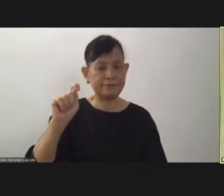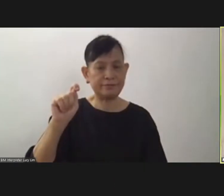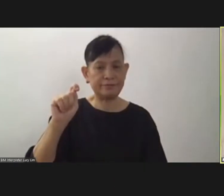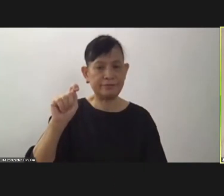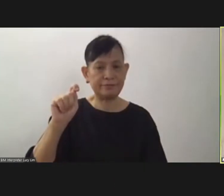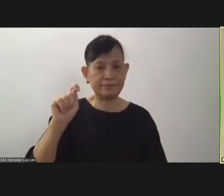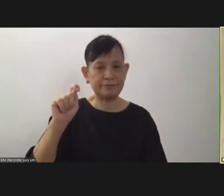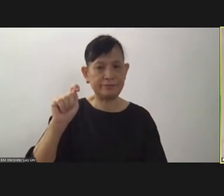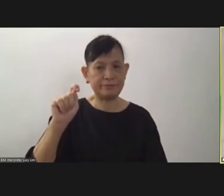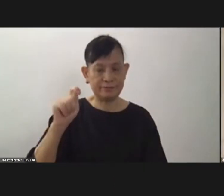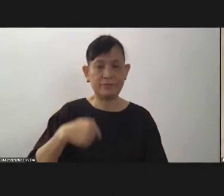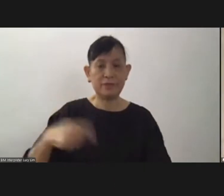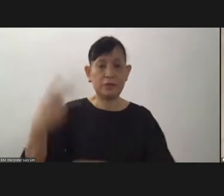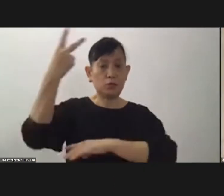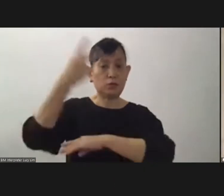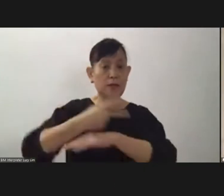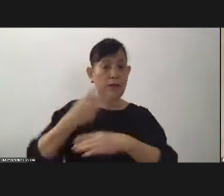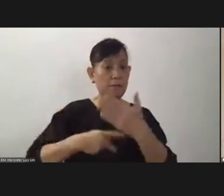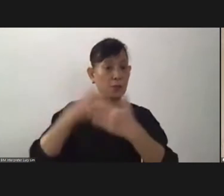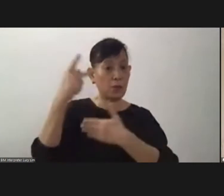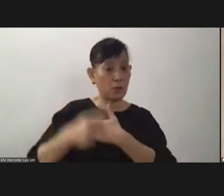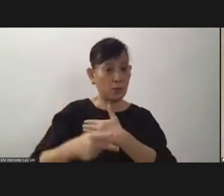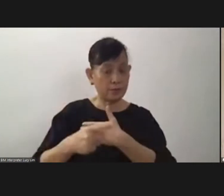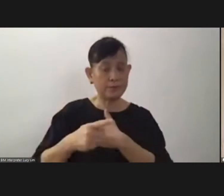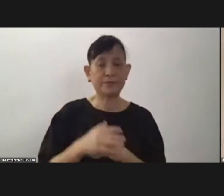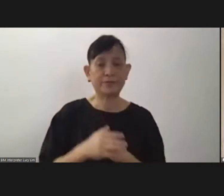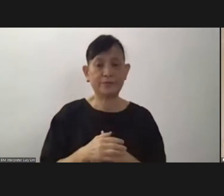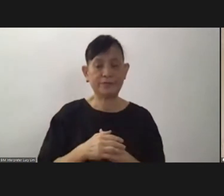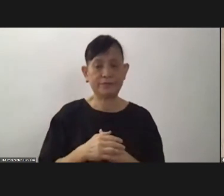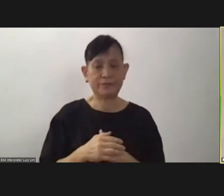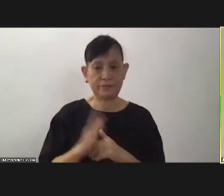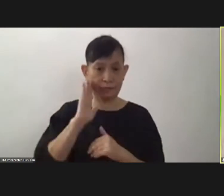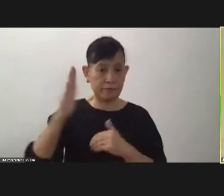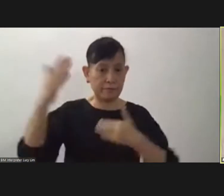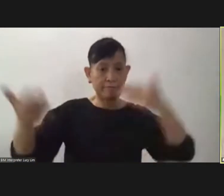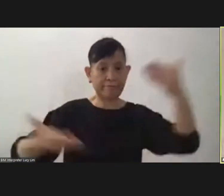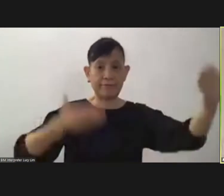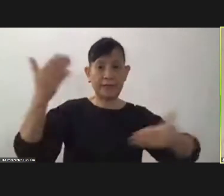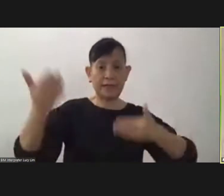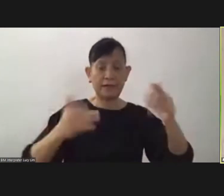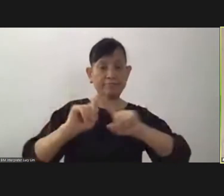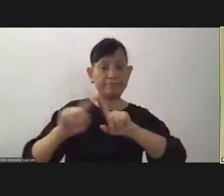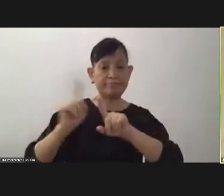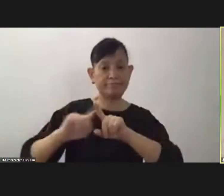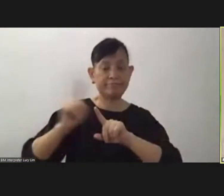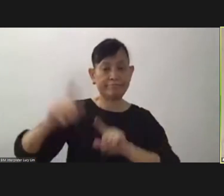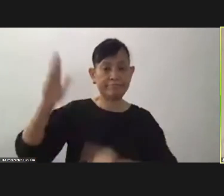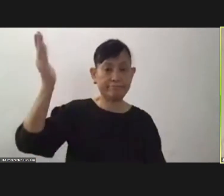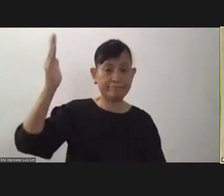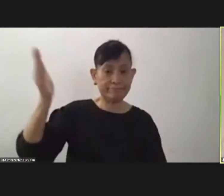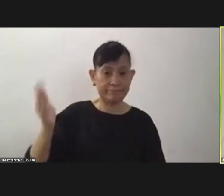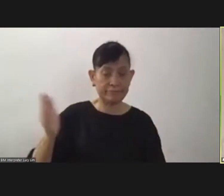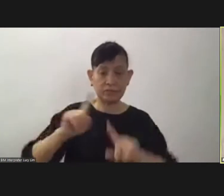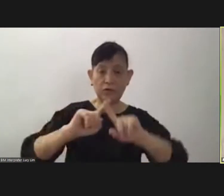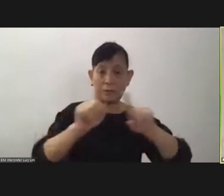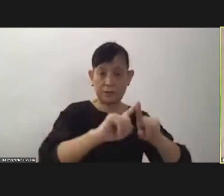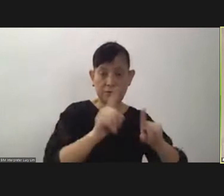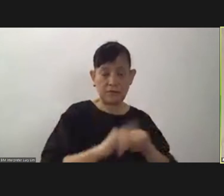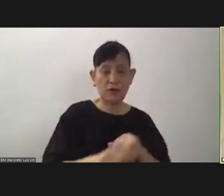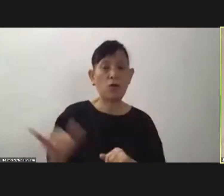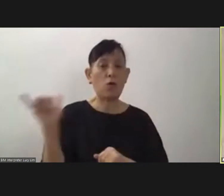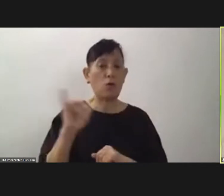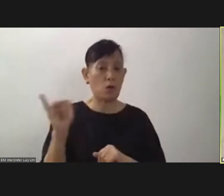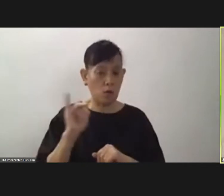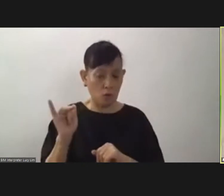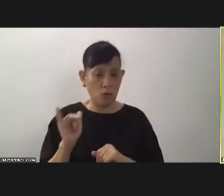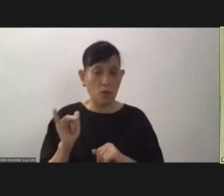It's going to be a two-day event, as Em has mentioned, where we will invite speakers from various backgrounds. And it's something I also want